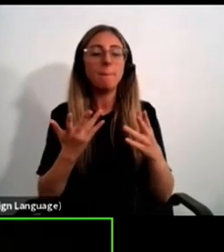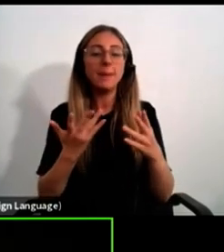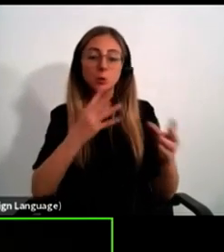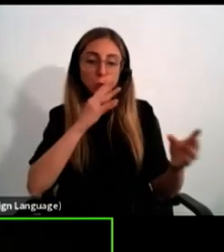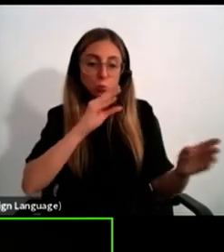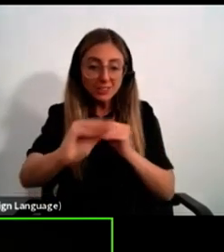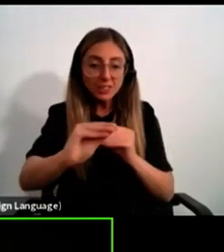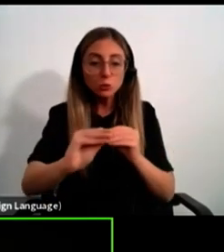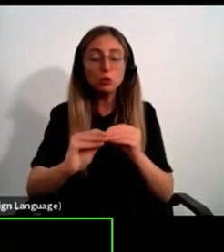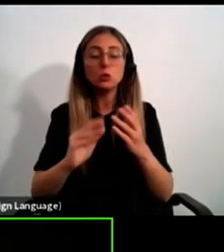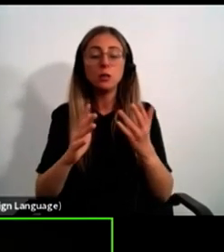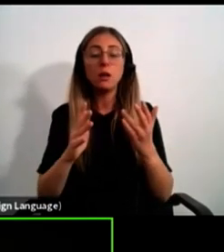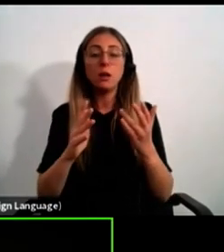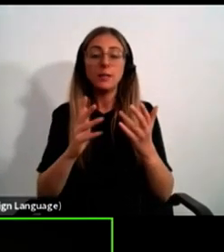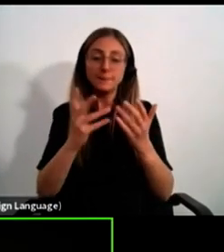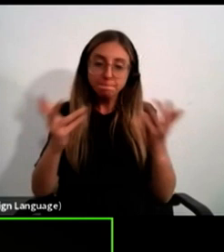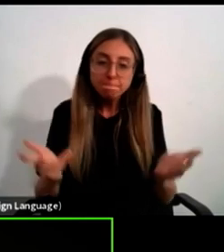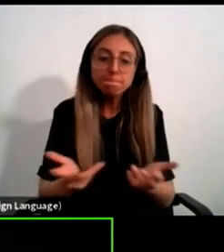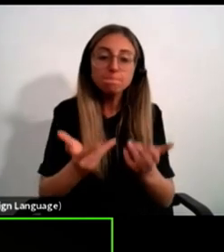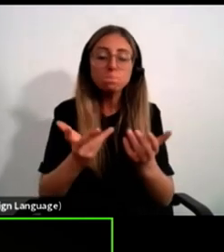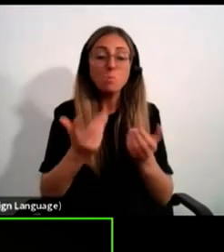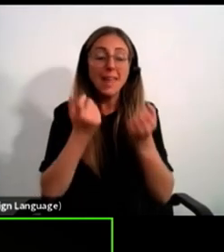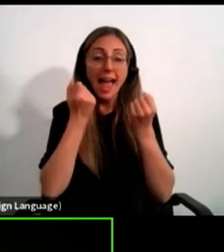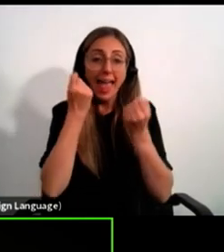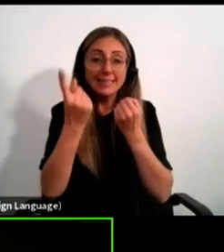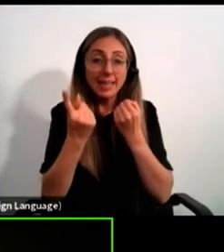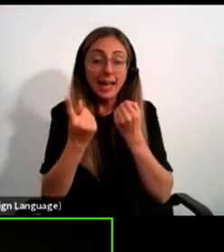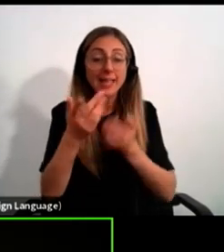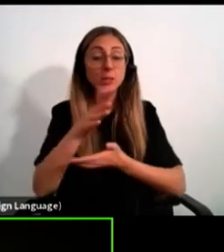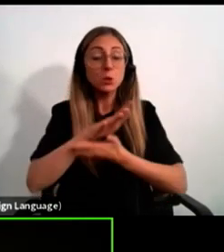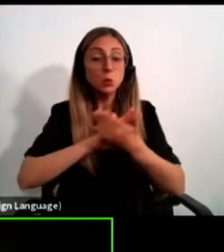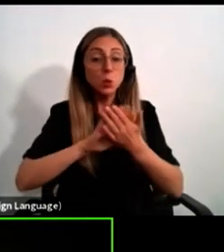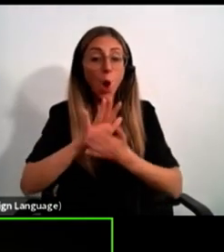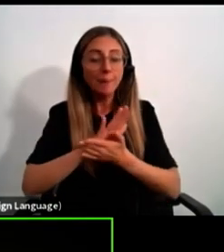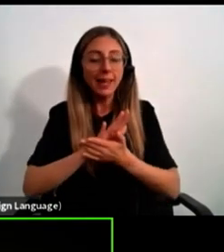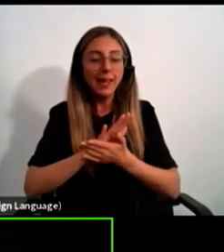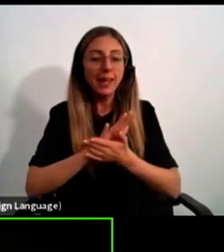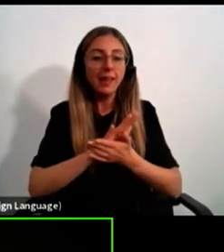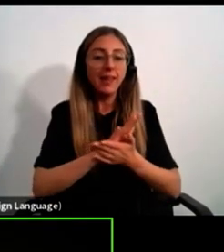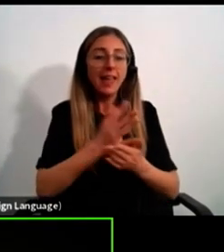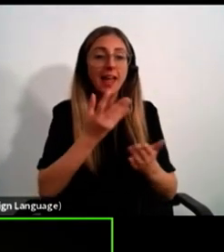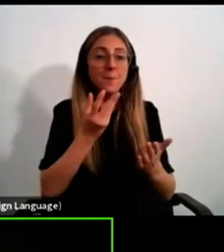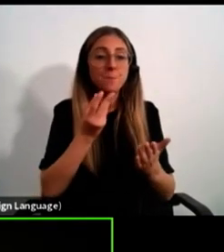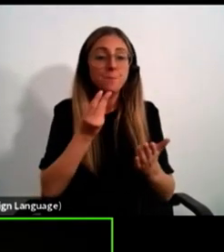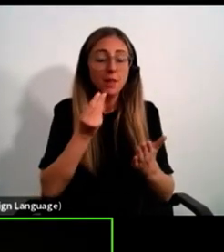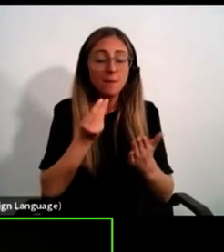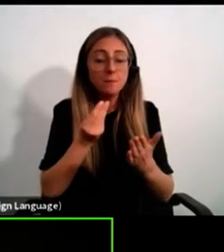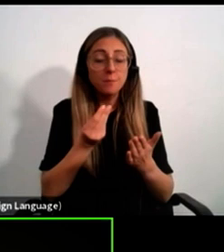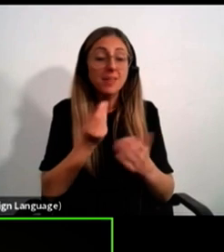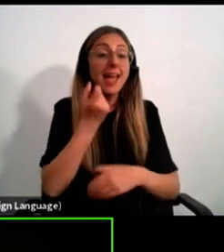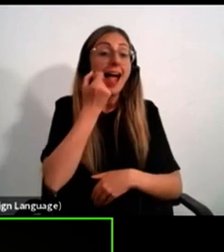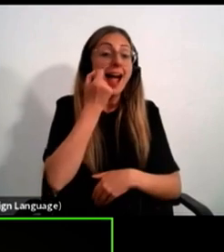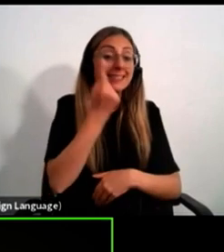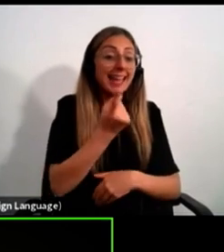what Professor Orama has said, to nurture these ideas, so that they cross the valley of death and get to develop into a